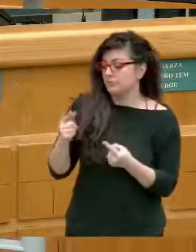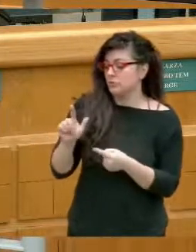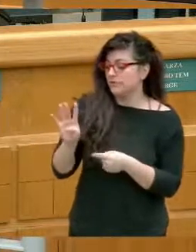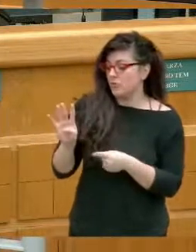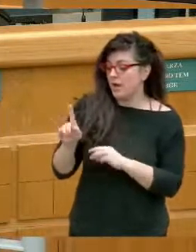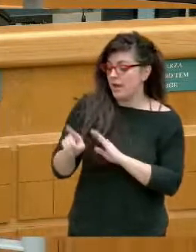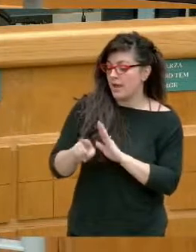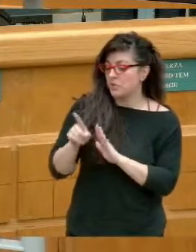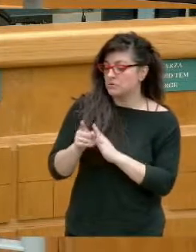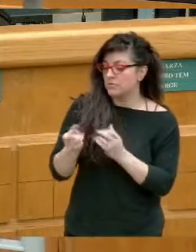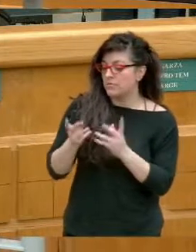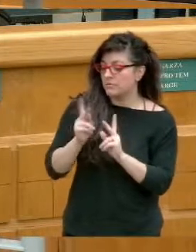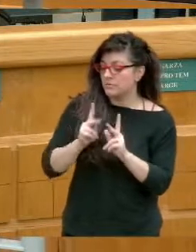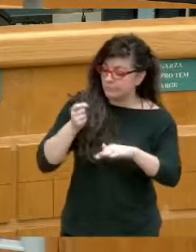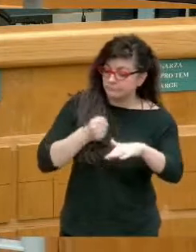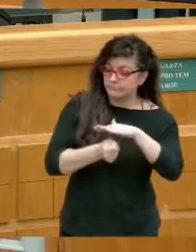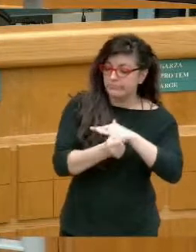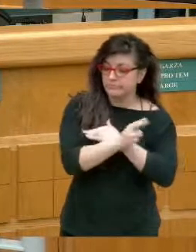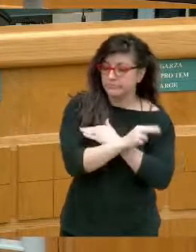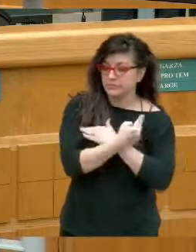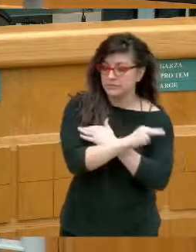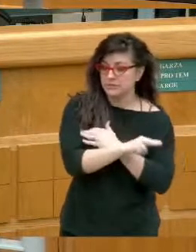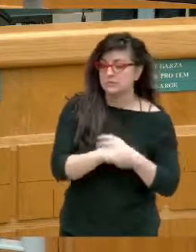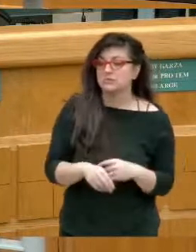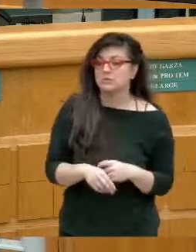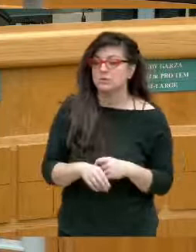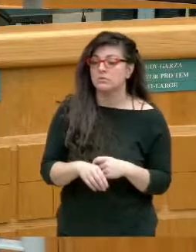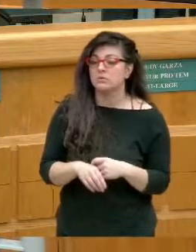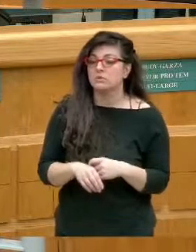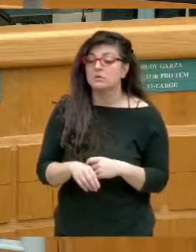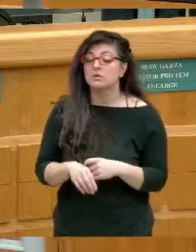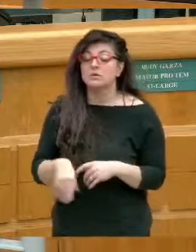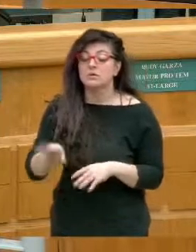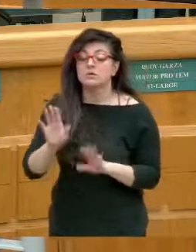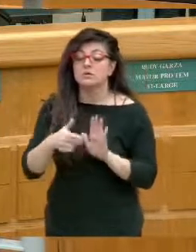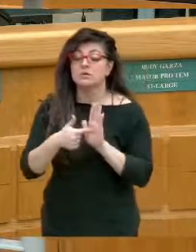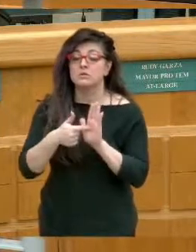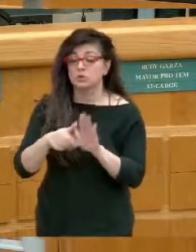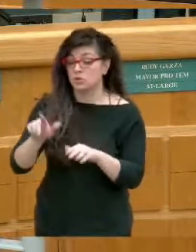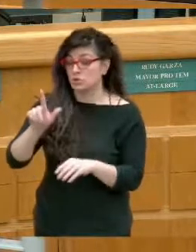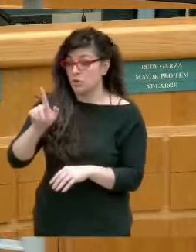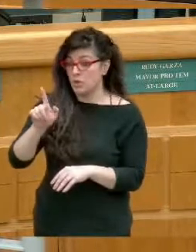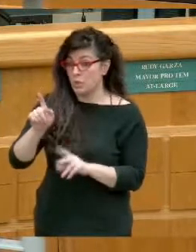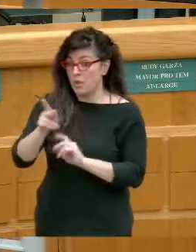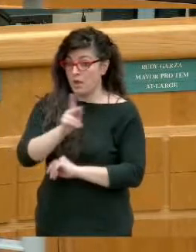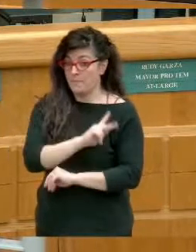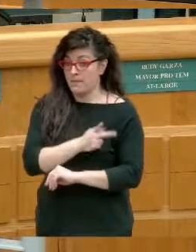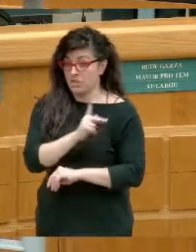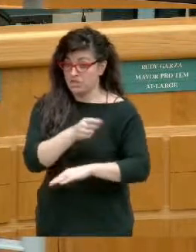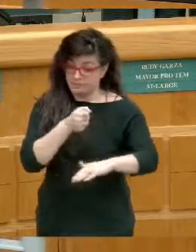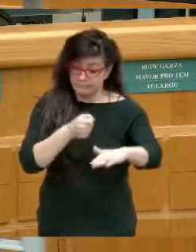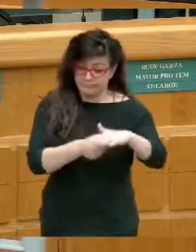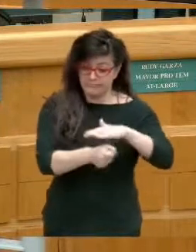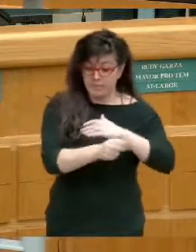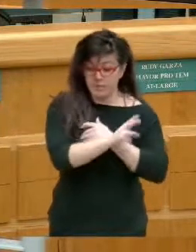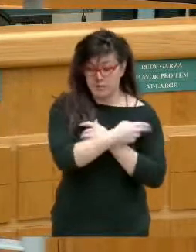hours, due to COVID-19. So there were 21 patients admitted, and then presumably based